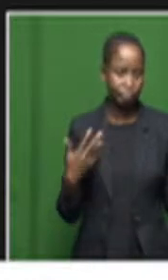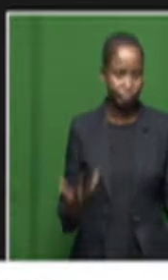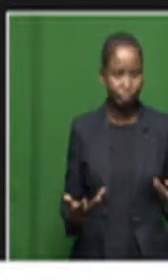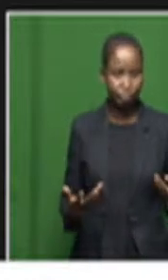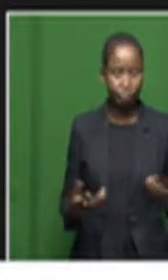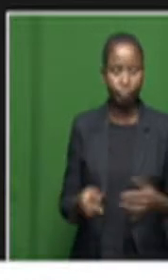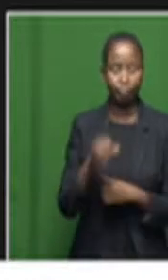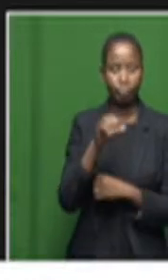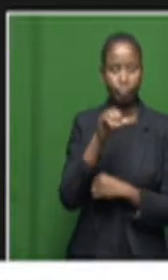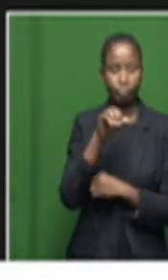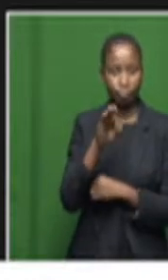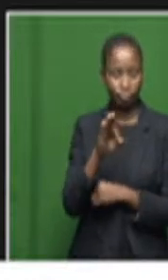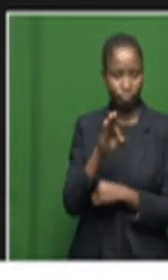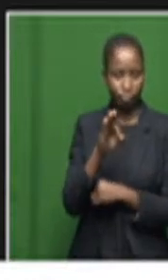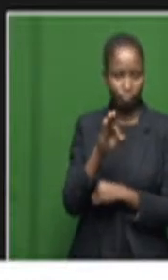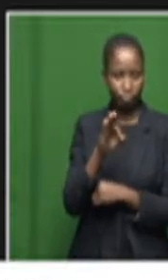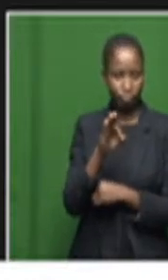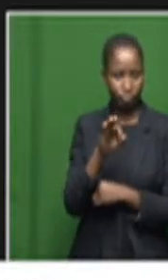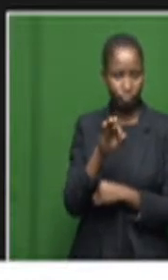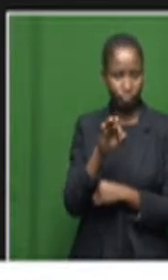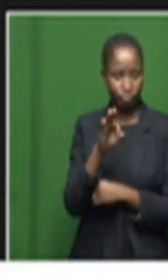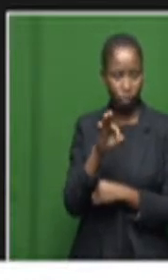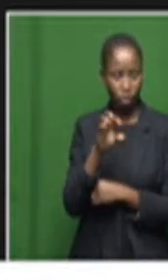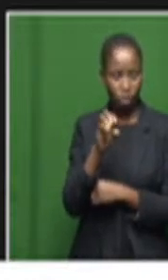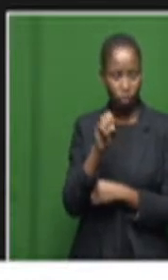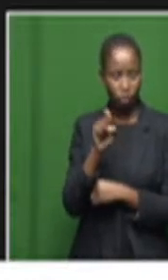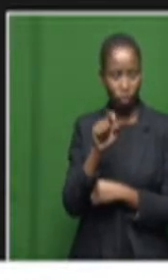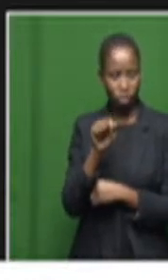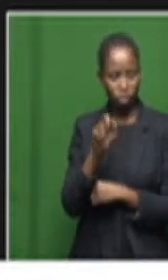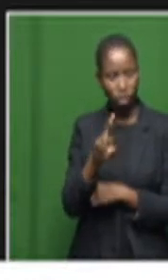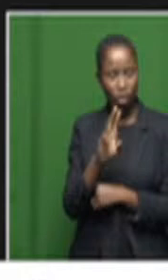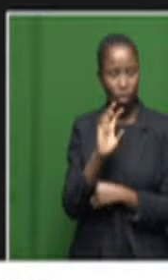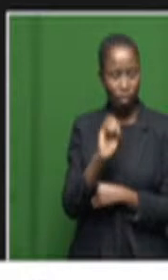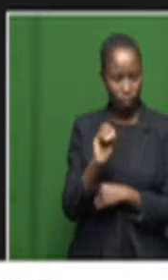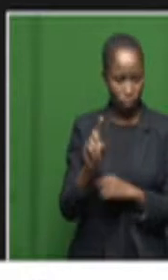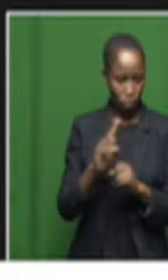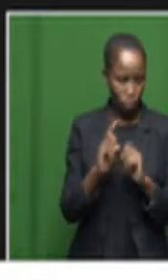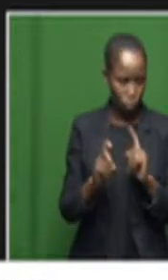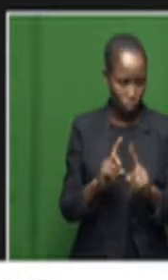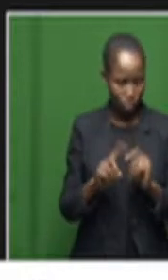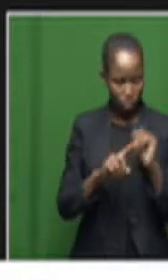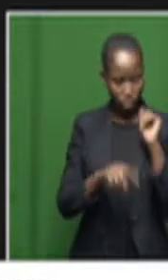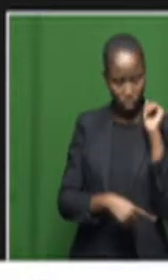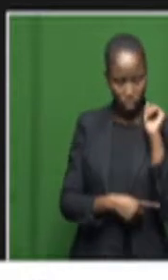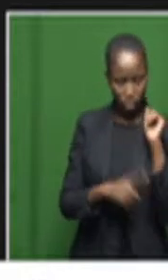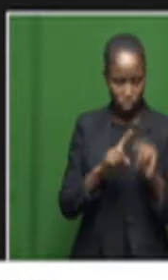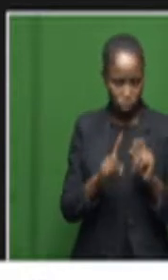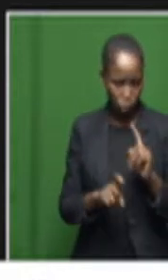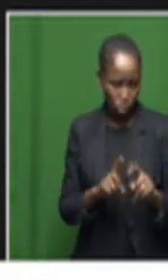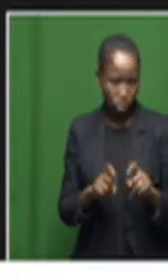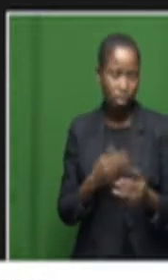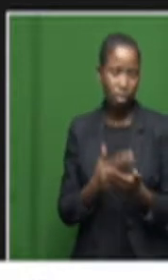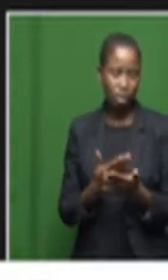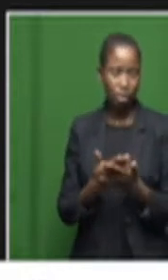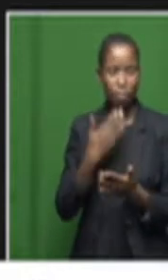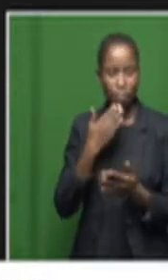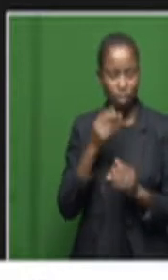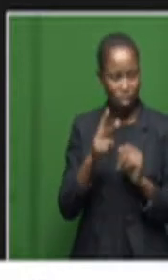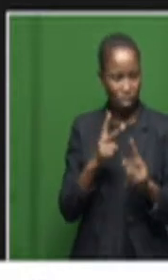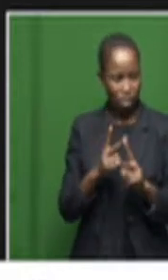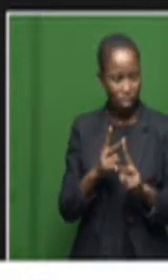Foster, there was a question, I think the last one, if you could also just repeat that